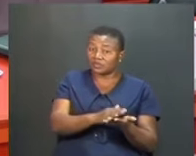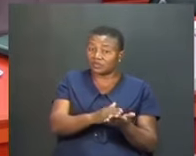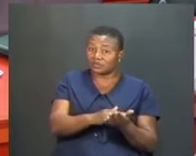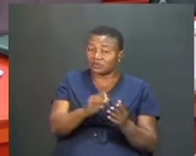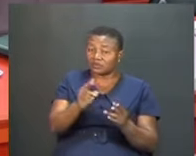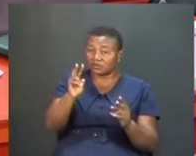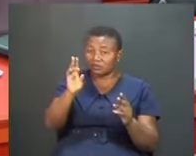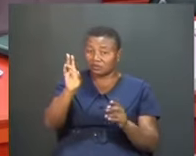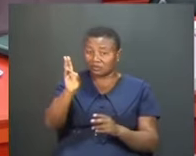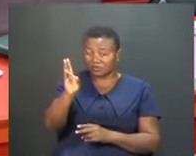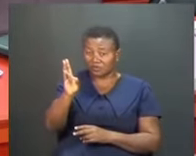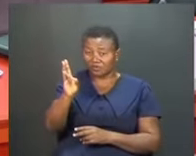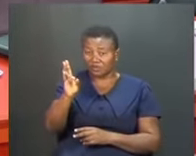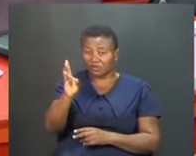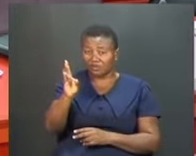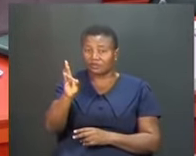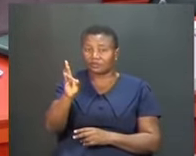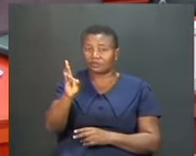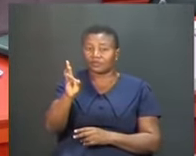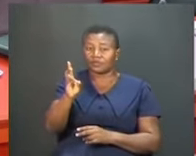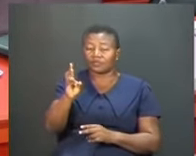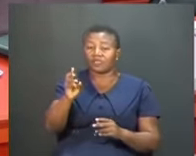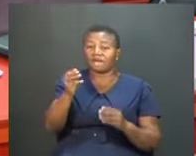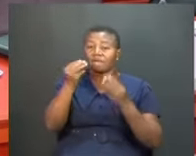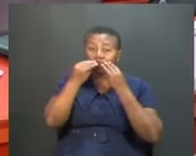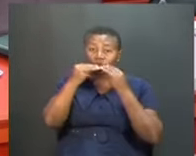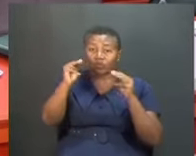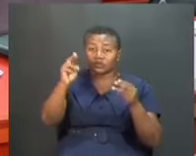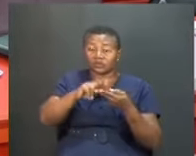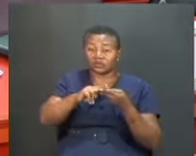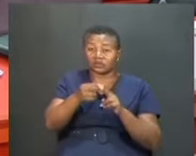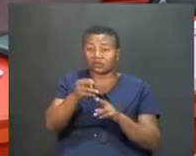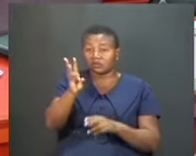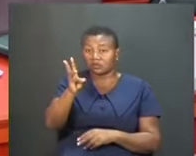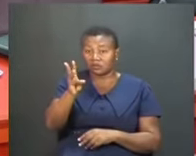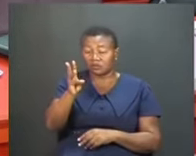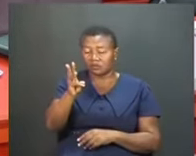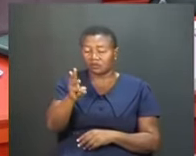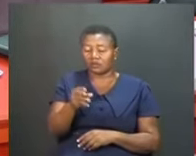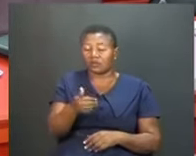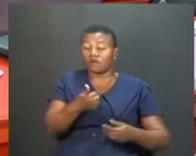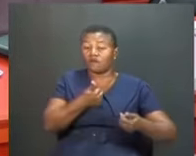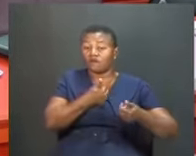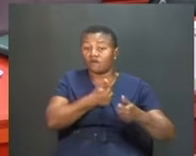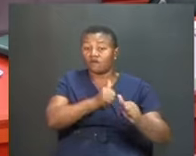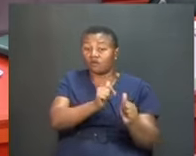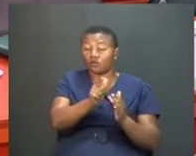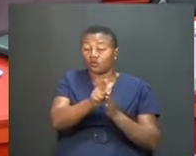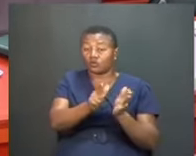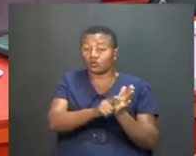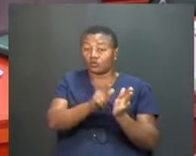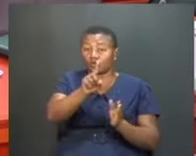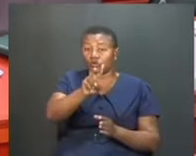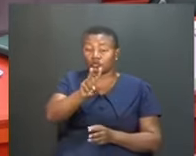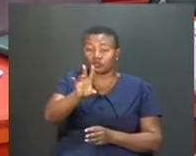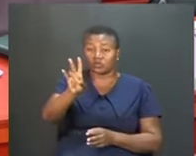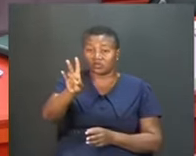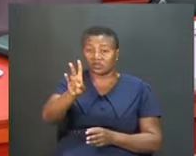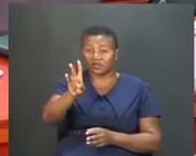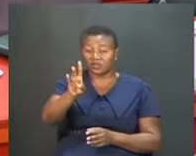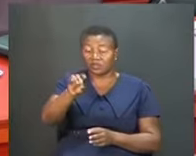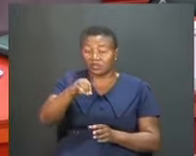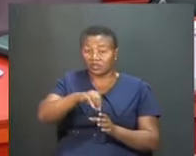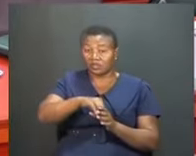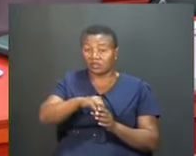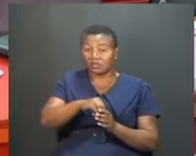entitled Motion 16, and with your leave, I read that pursuant to Order 127 of the Standing Orders,